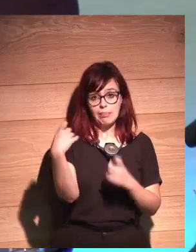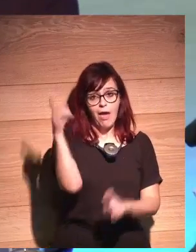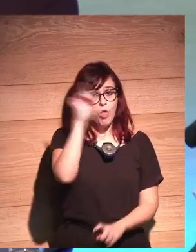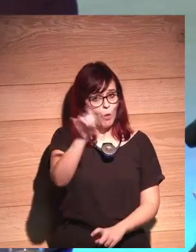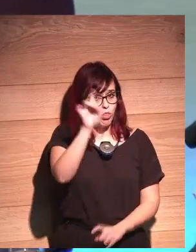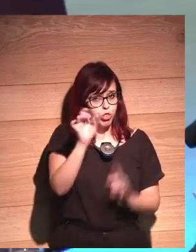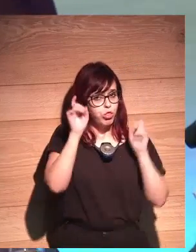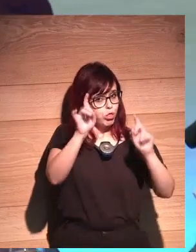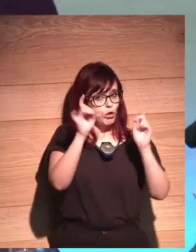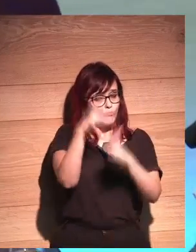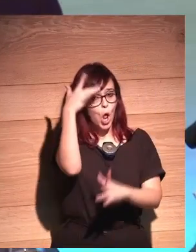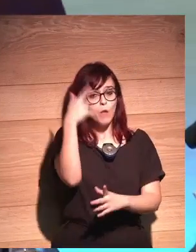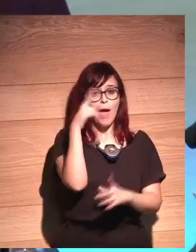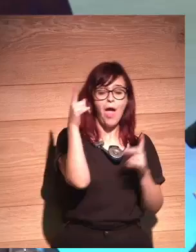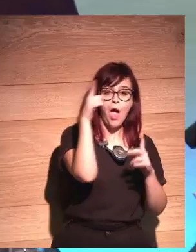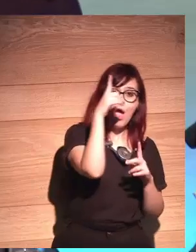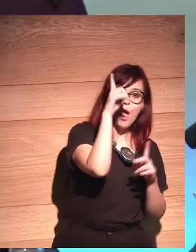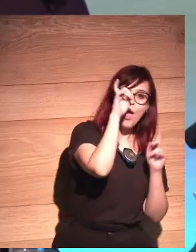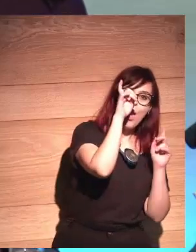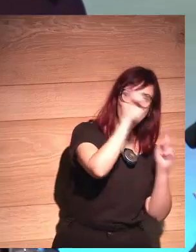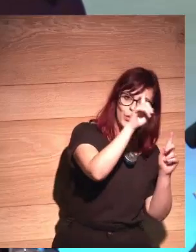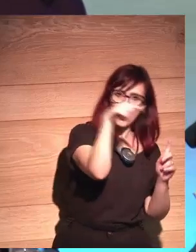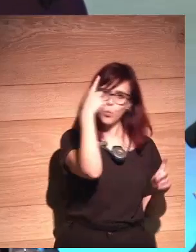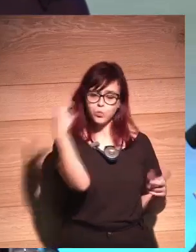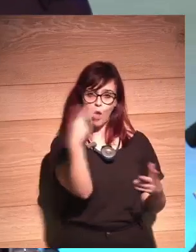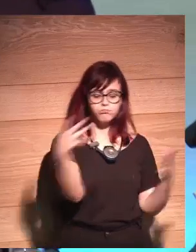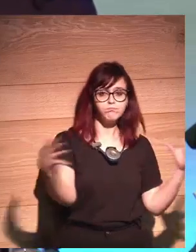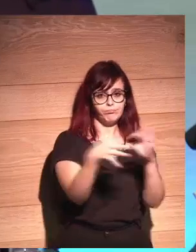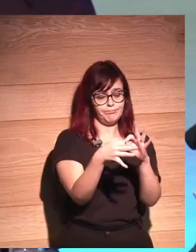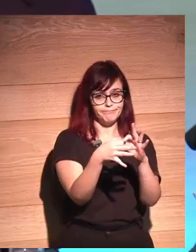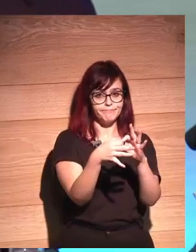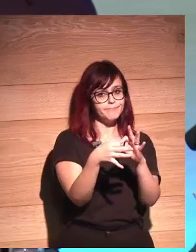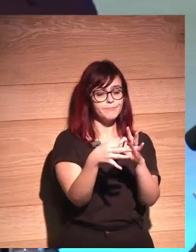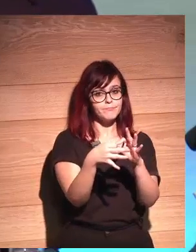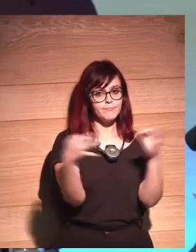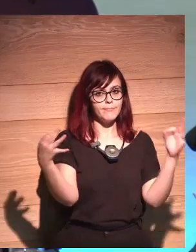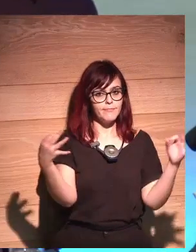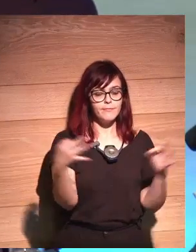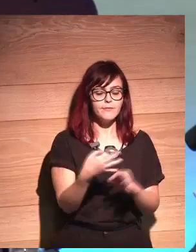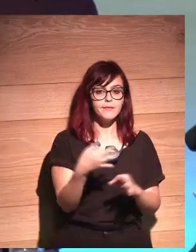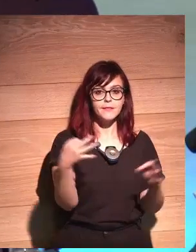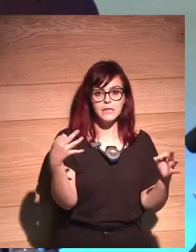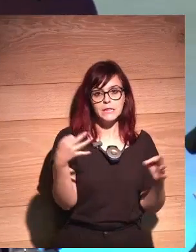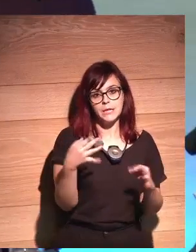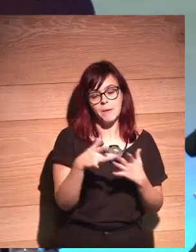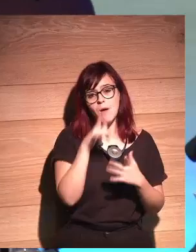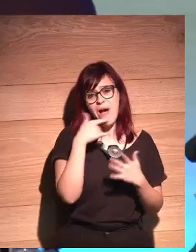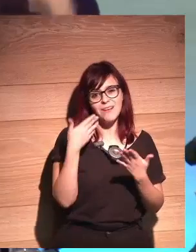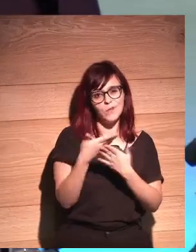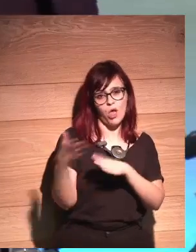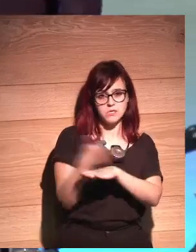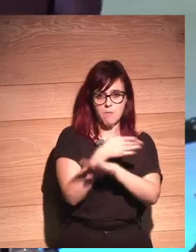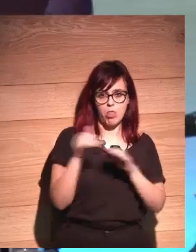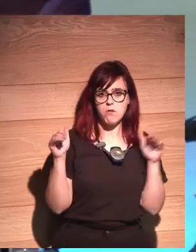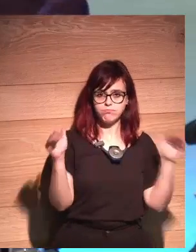I think there's a lack of education. I think we need to have culture and education. They both